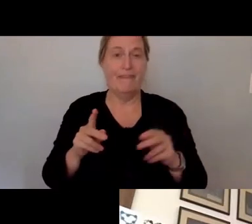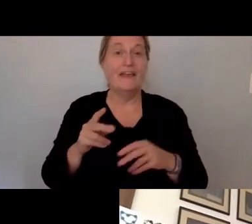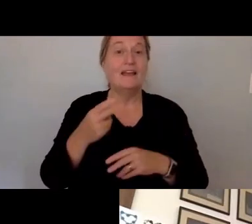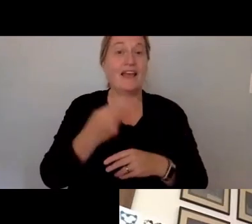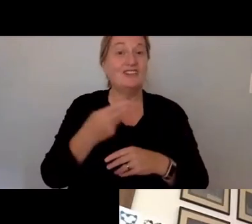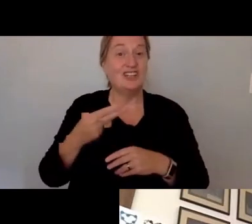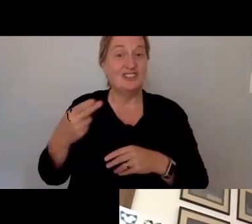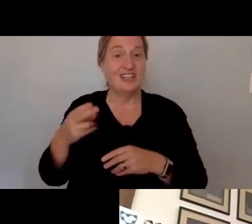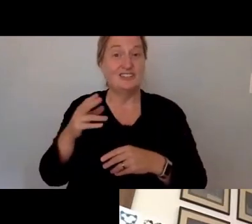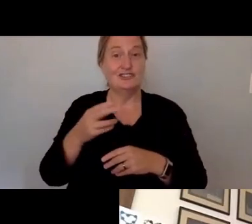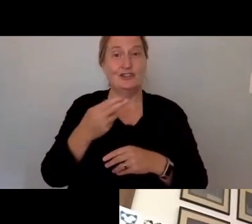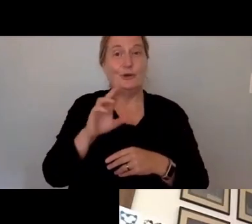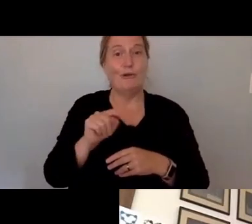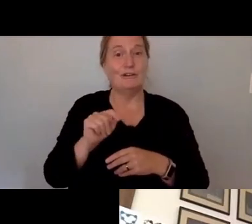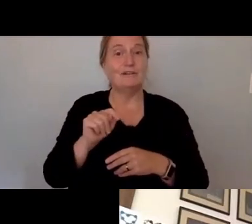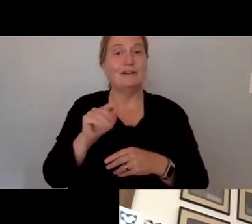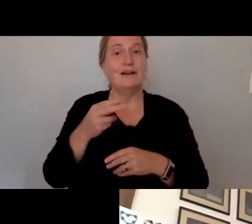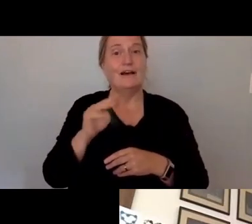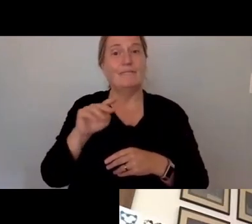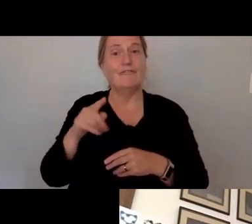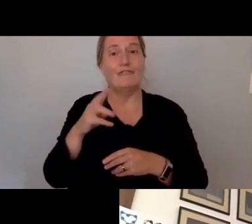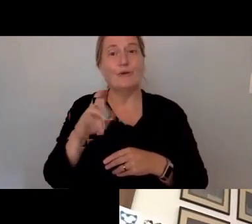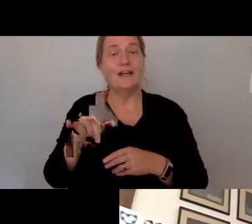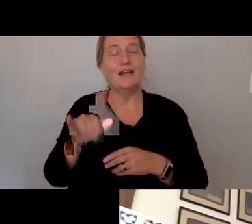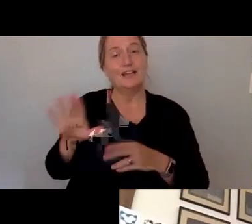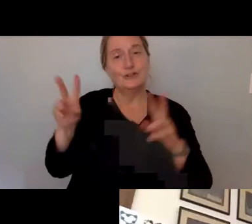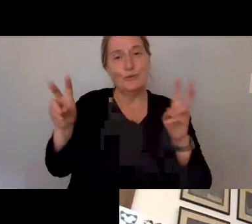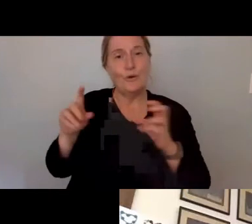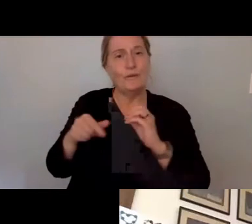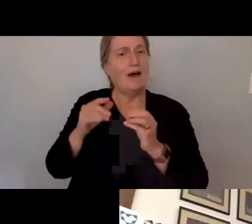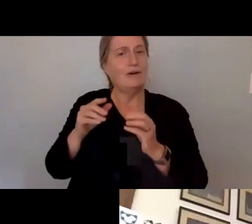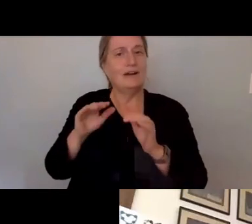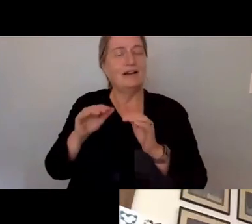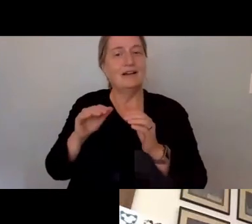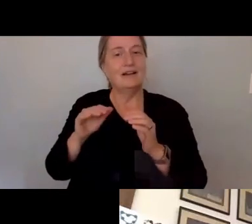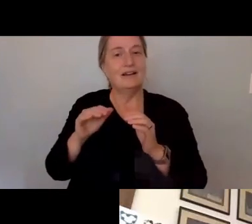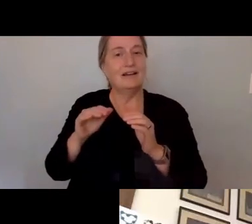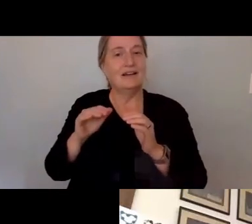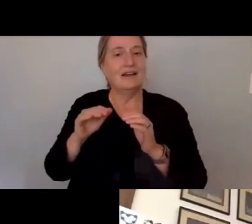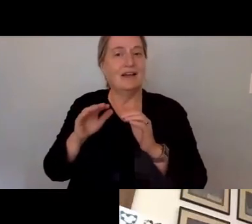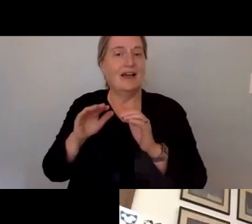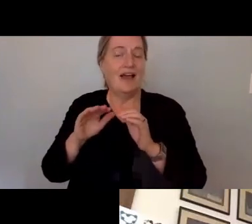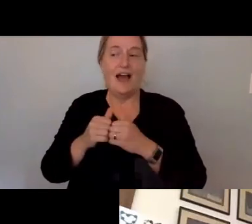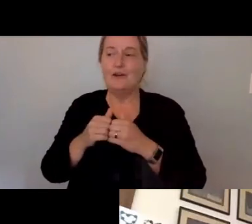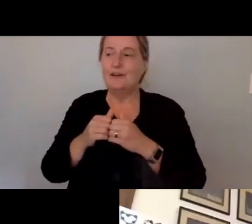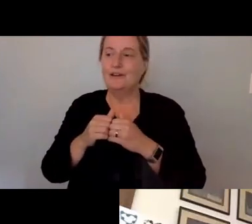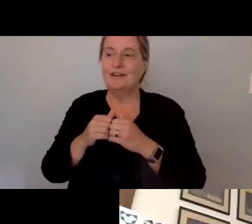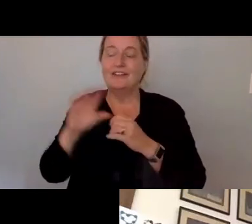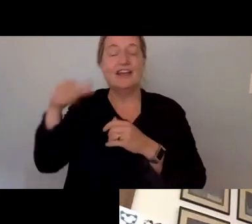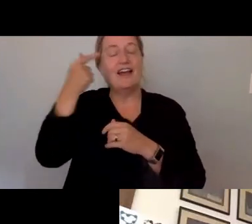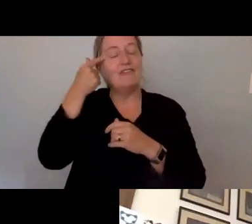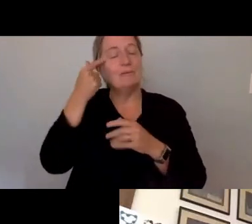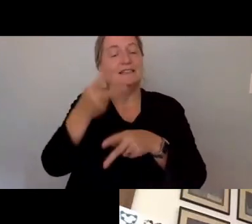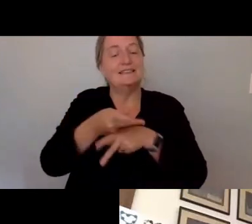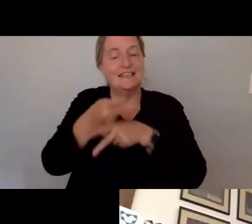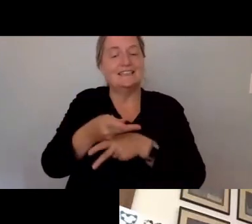that have the least to give back to you, I paraphrased it. Actually, they give back a lot. And so, but John and I and